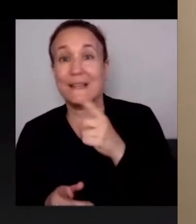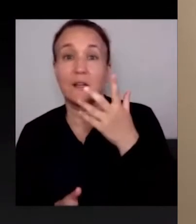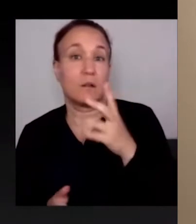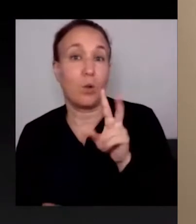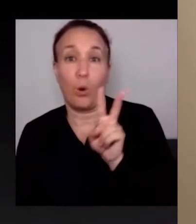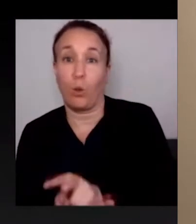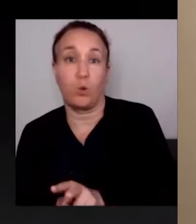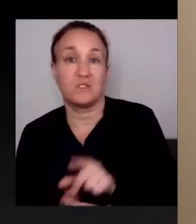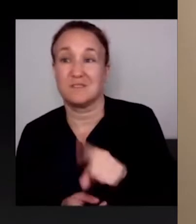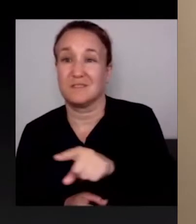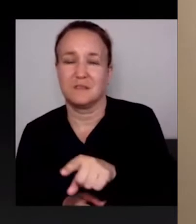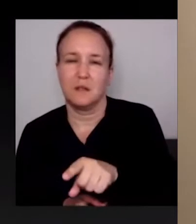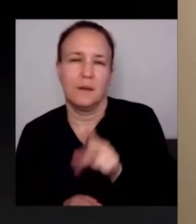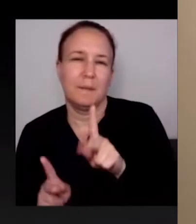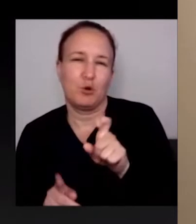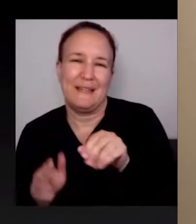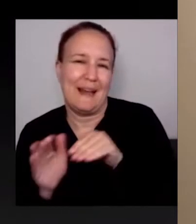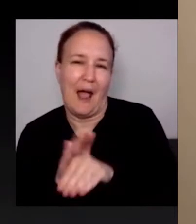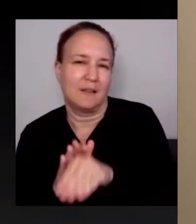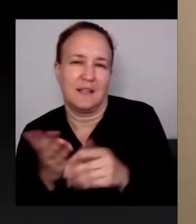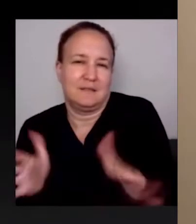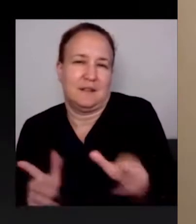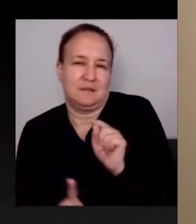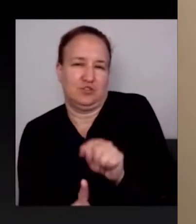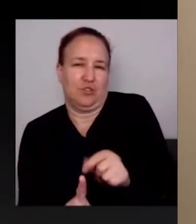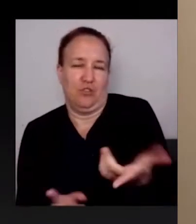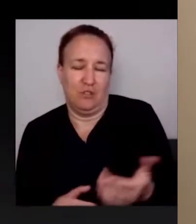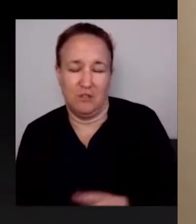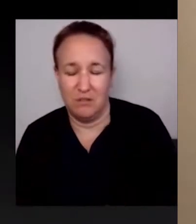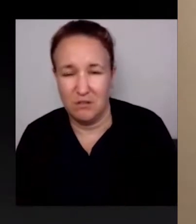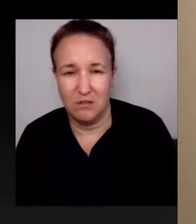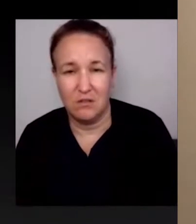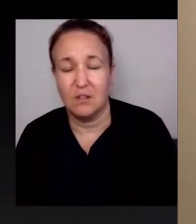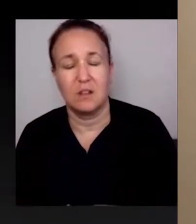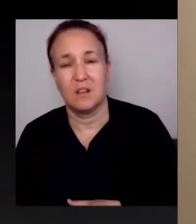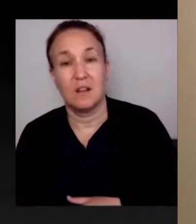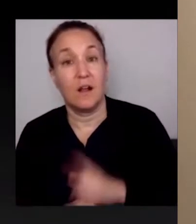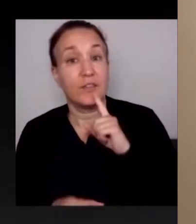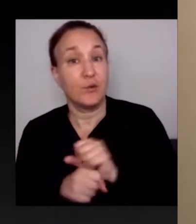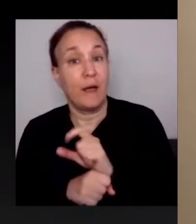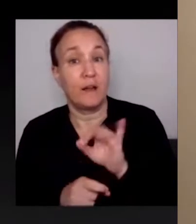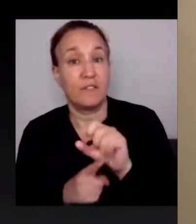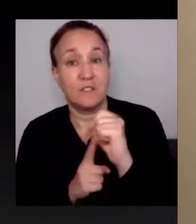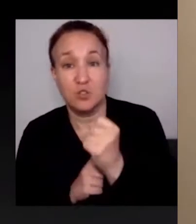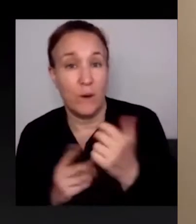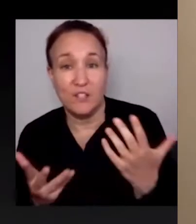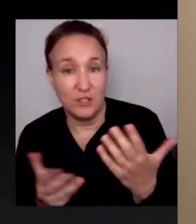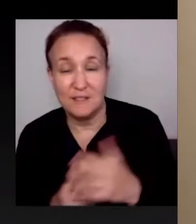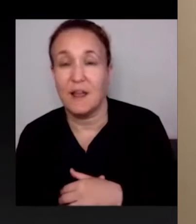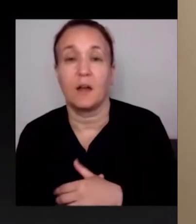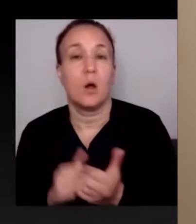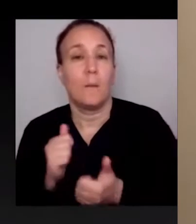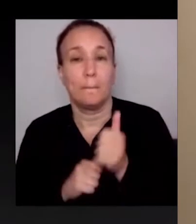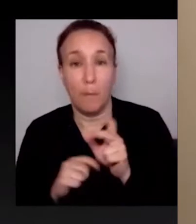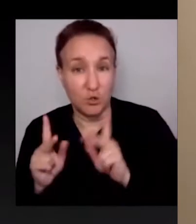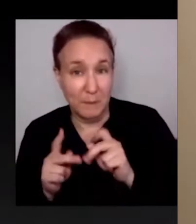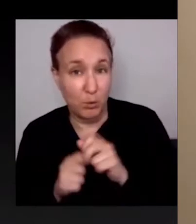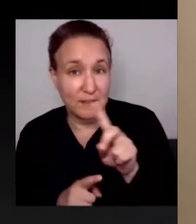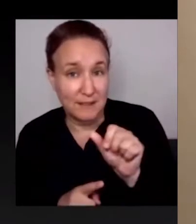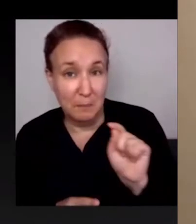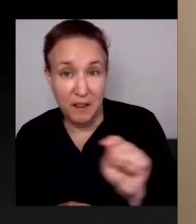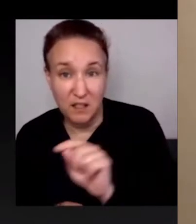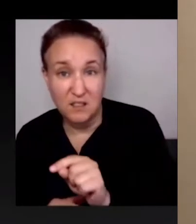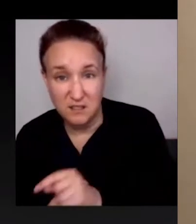those who just need access in the first place. The reality of the situation is that most people with disabilities